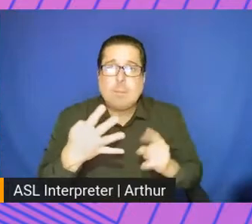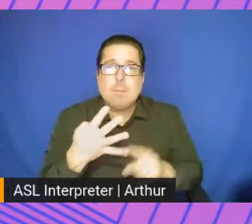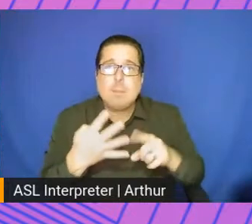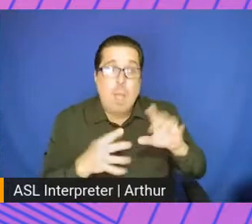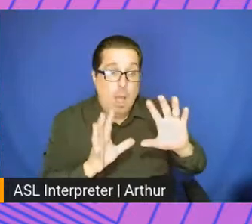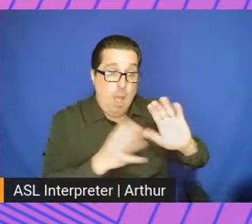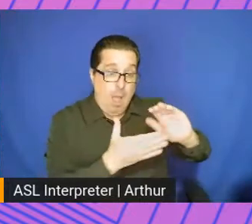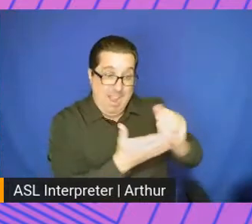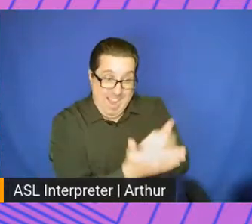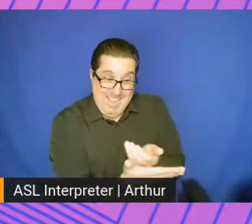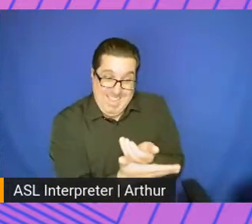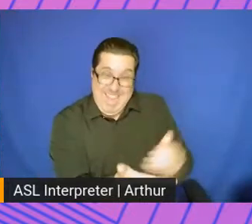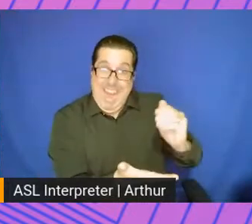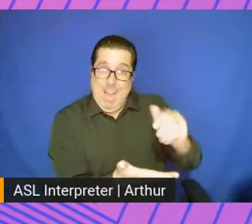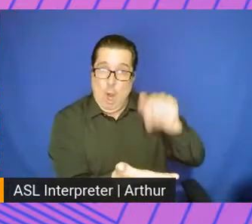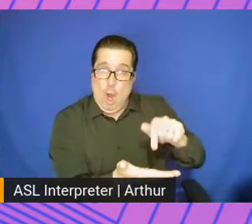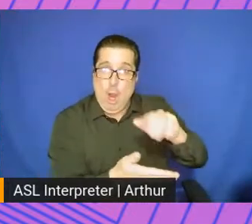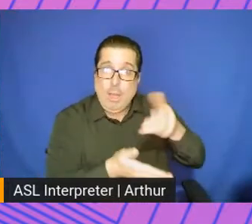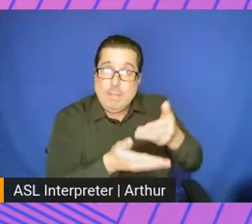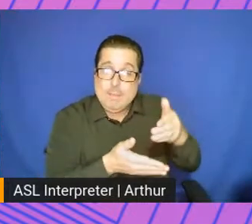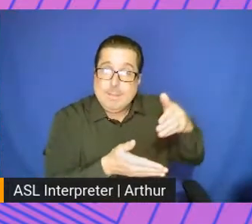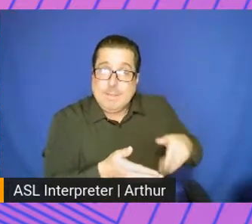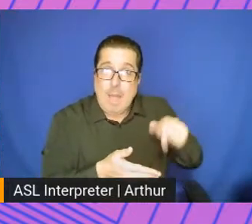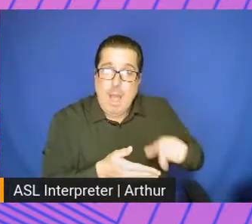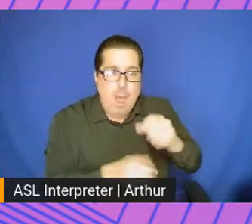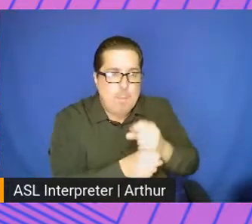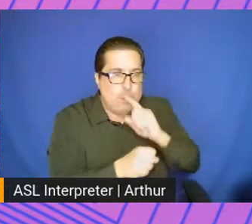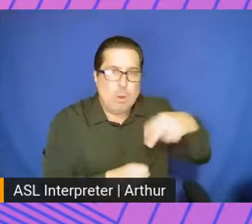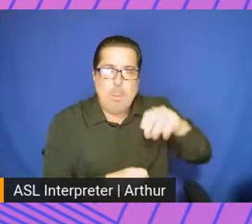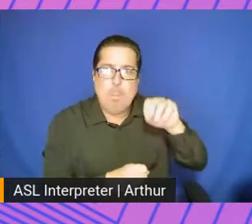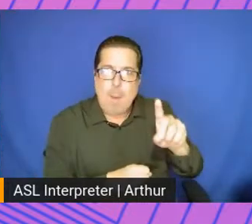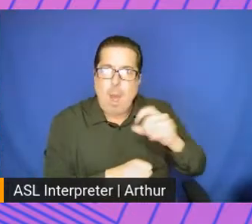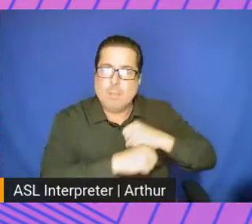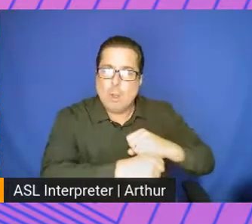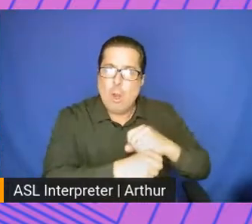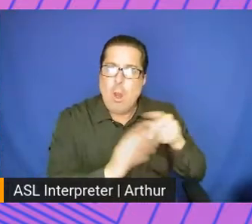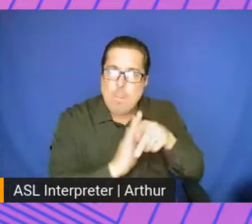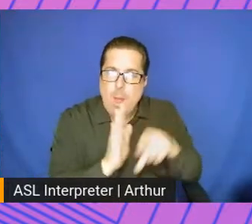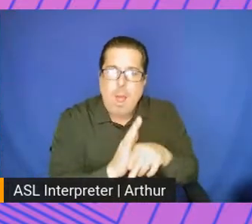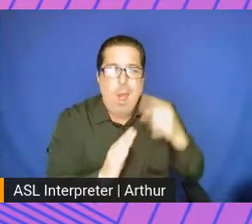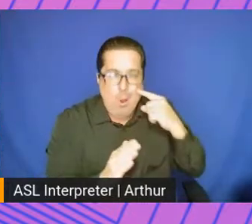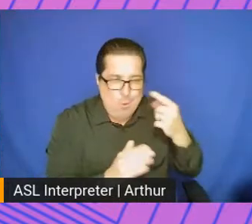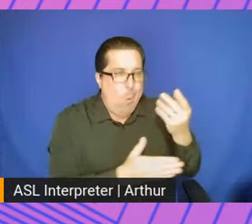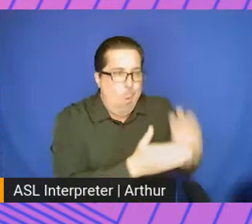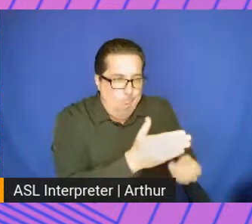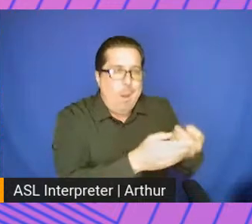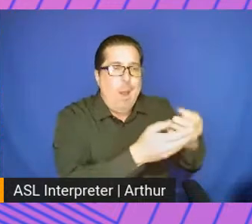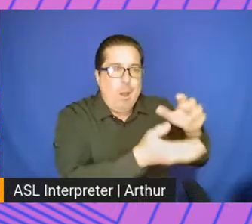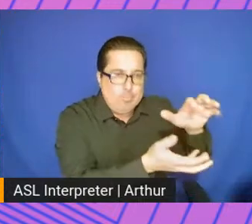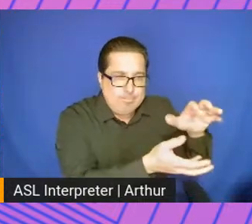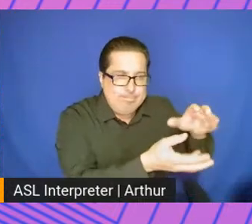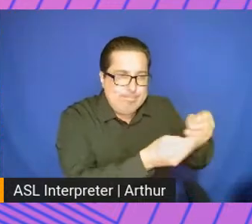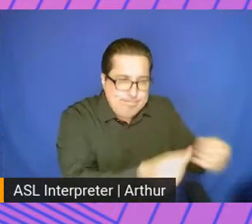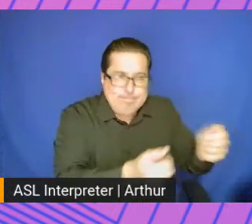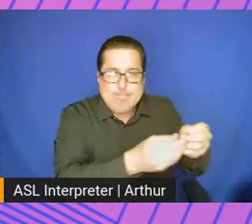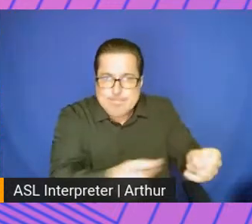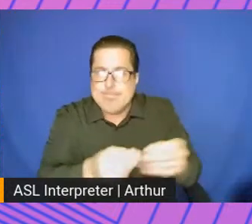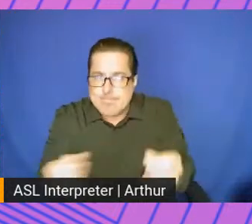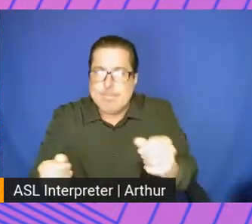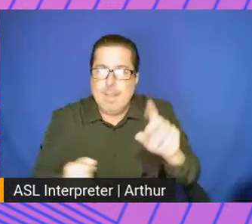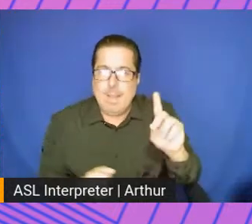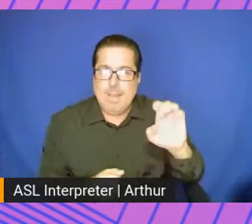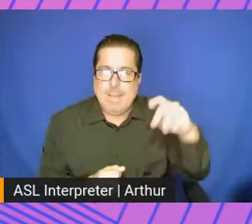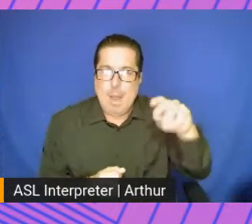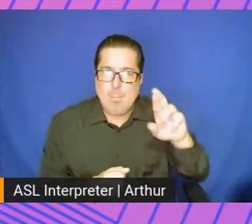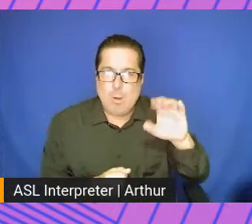be making use of things like pod security policies. I know they're being deprecated, but certain measures like that can